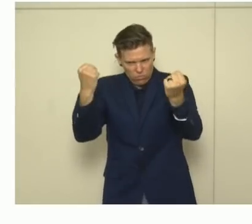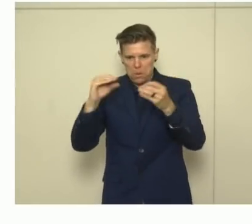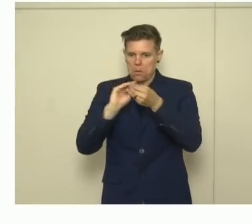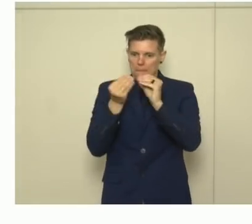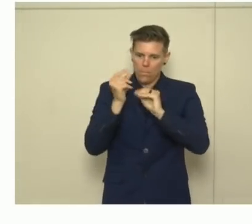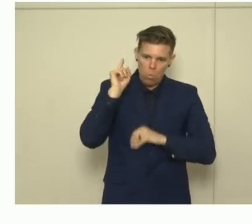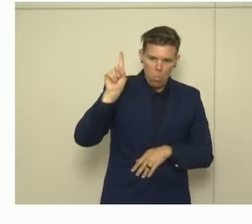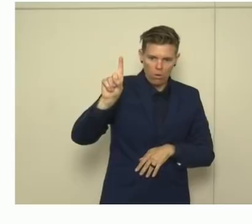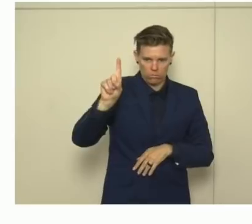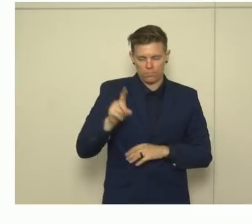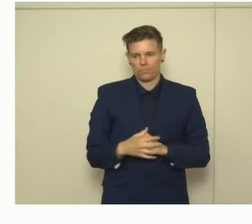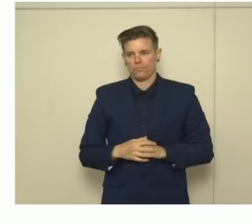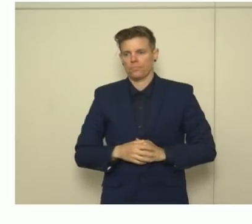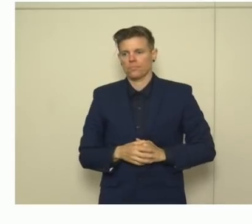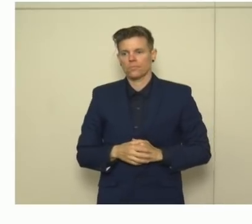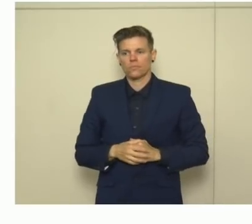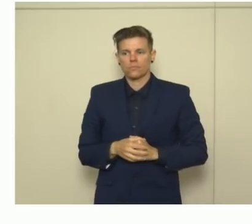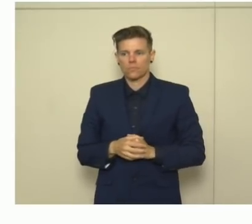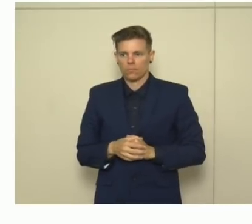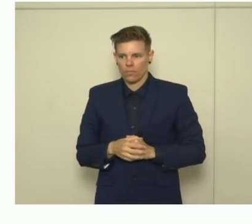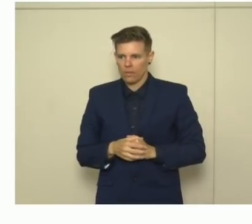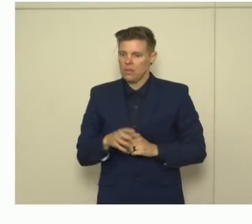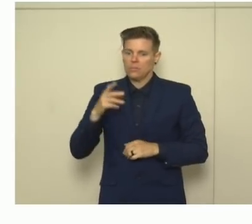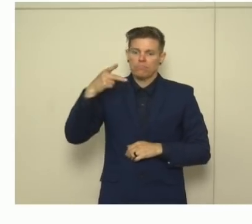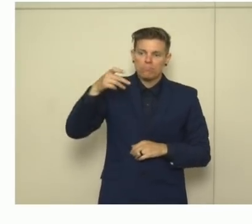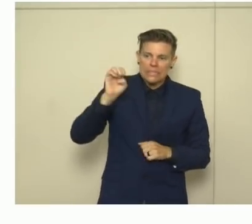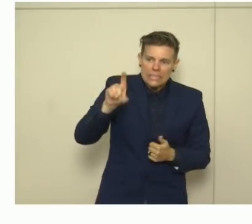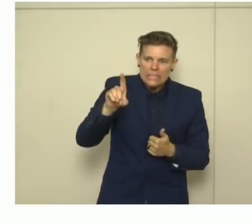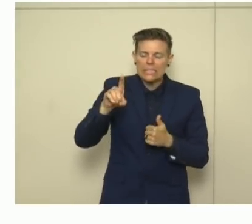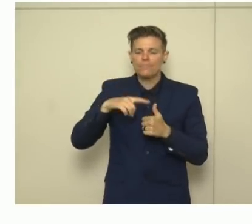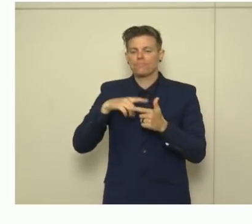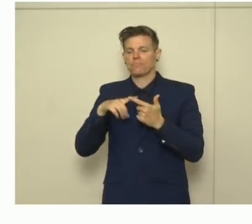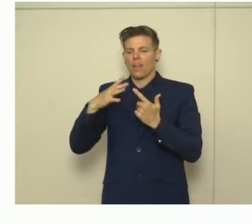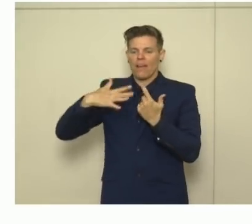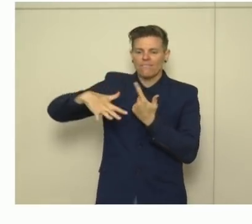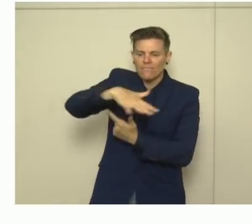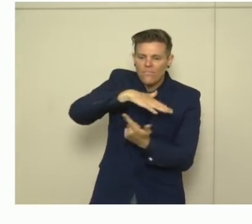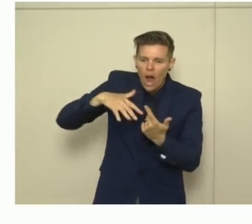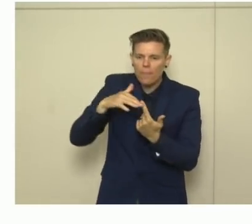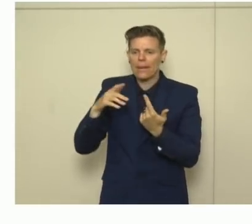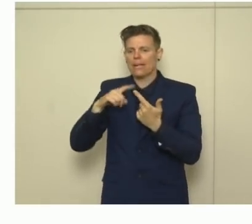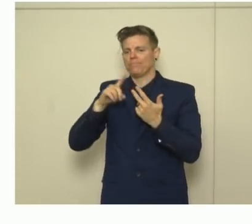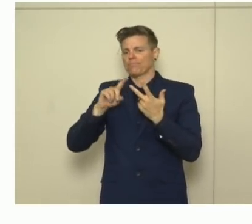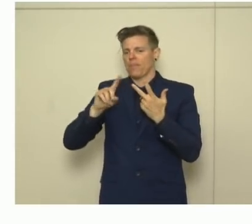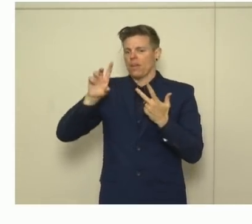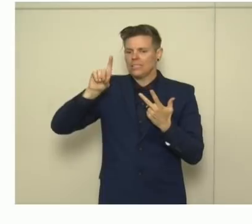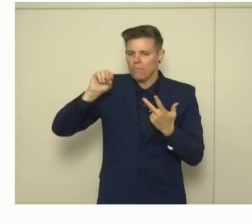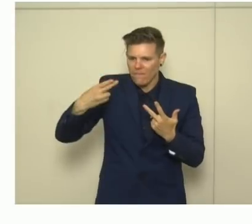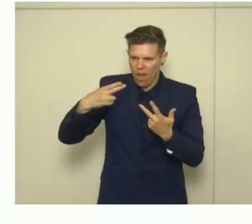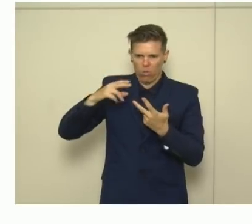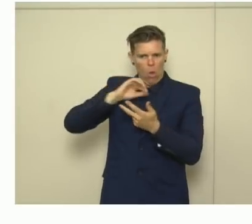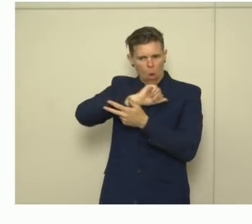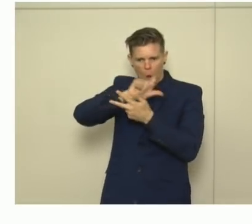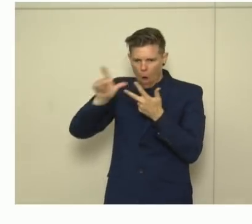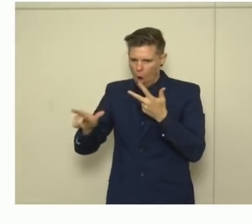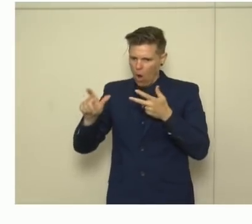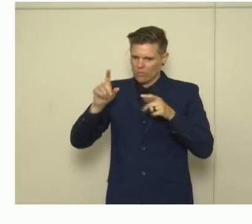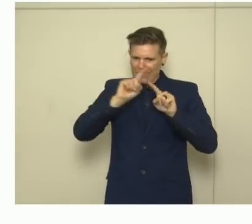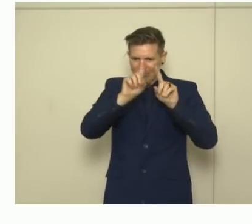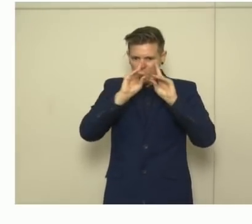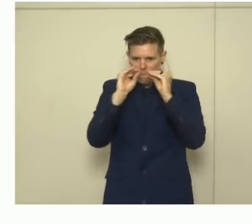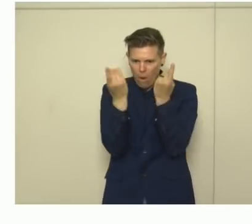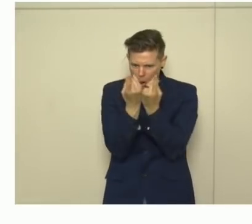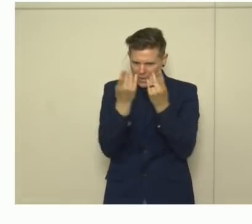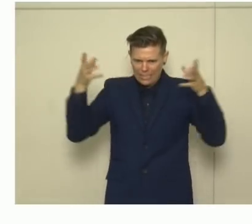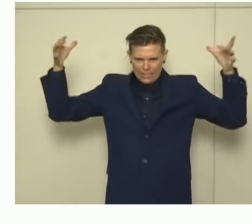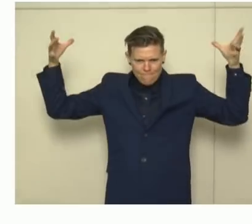and across other state agencies, we will be stringently enforcing these guidelines, and where we have to,